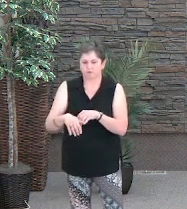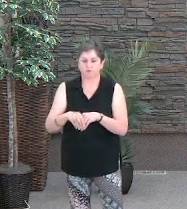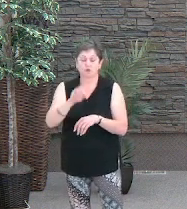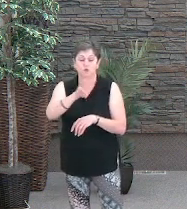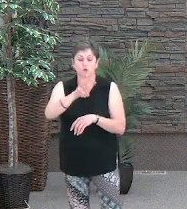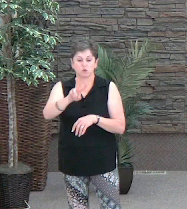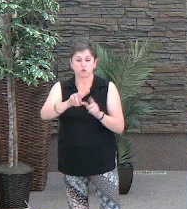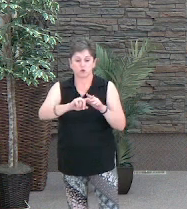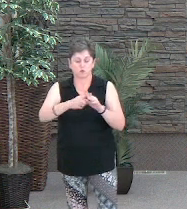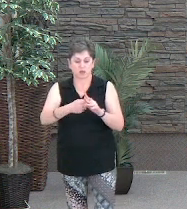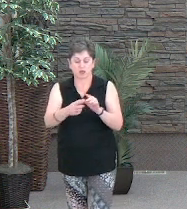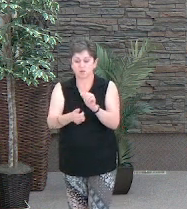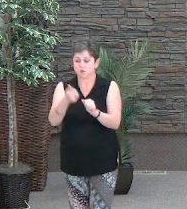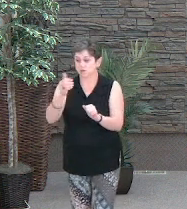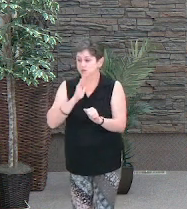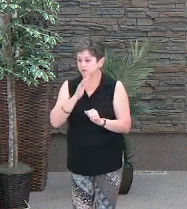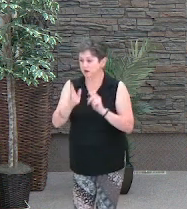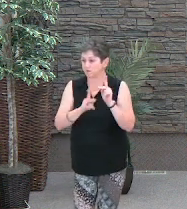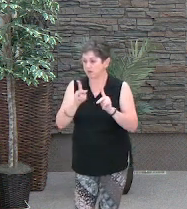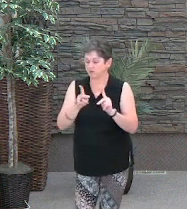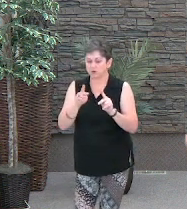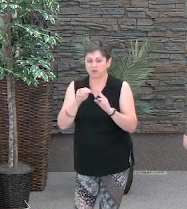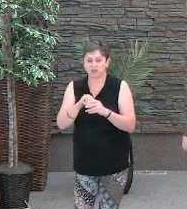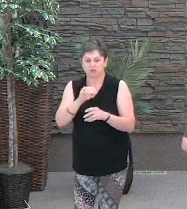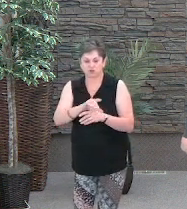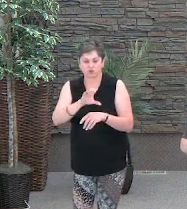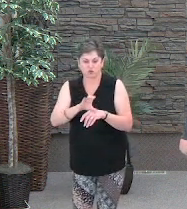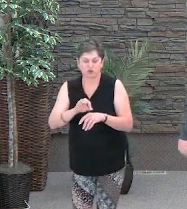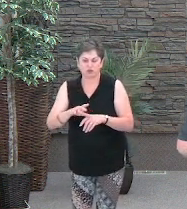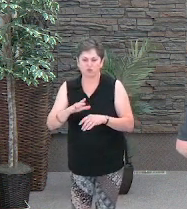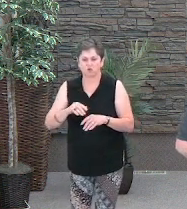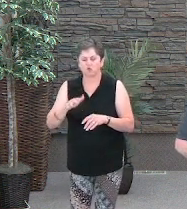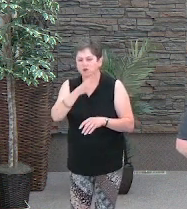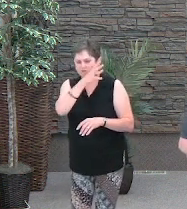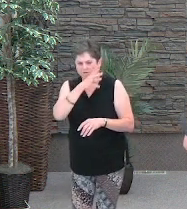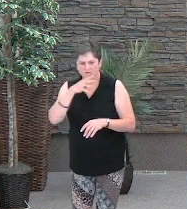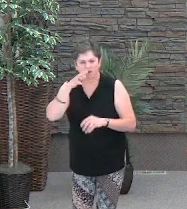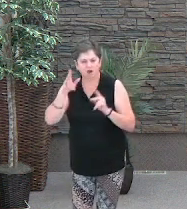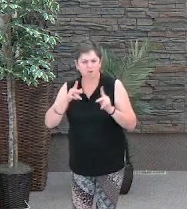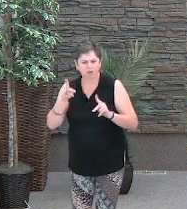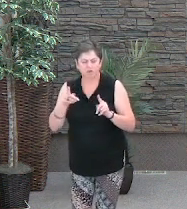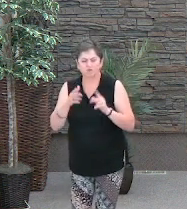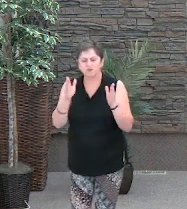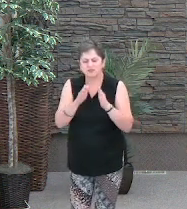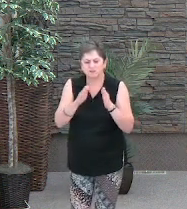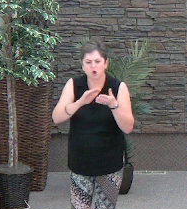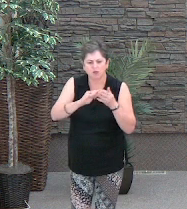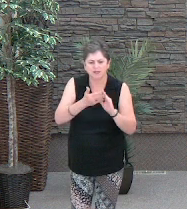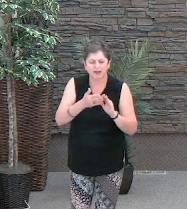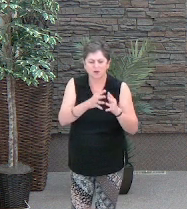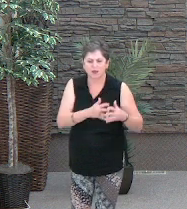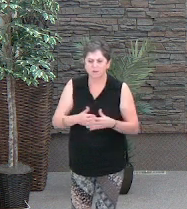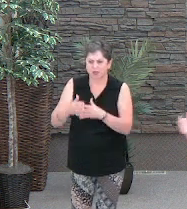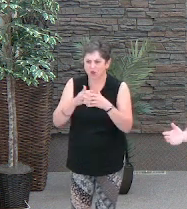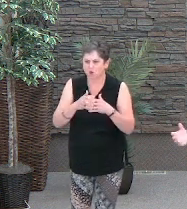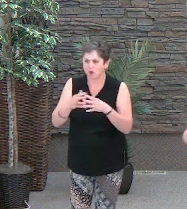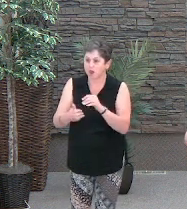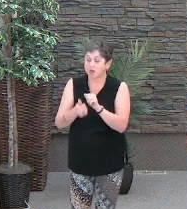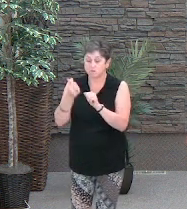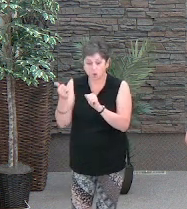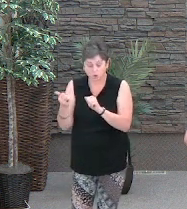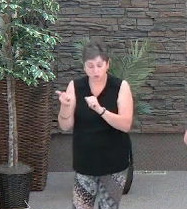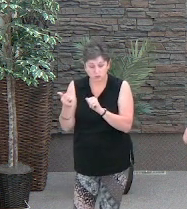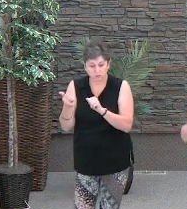War II began, most of our people in our fellowship were pretty rural people. They came from small town America, and most of